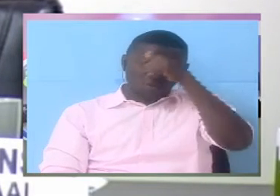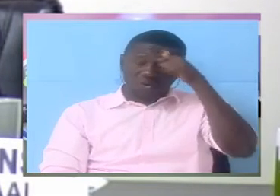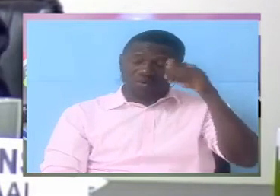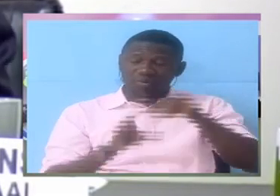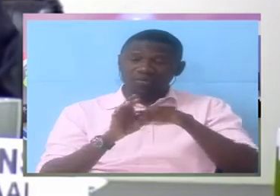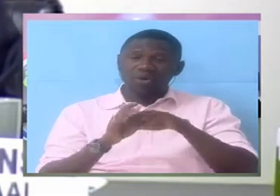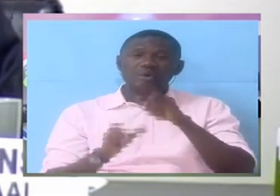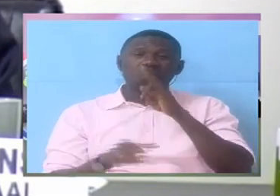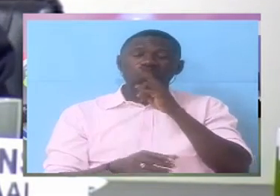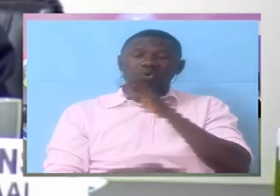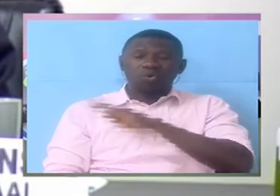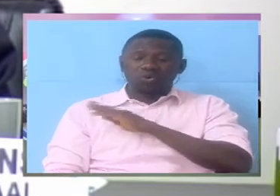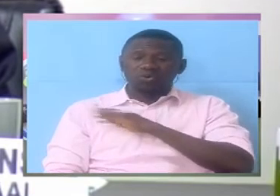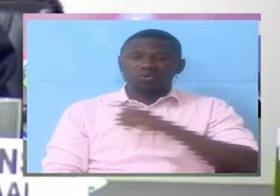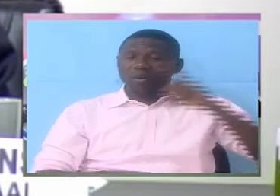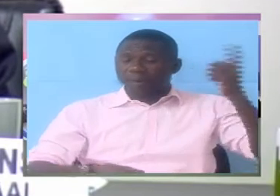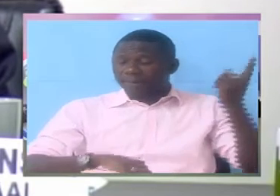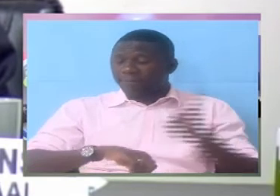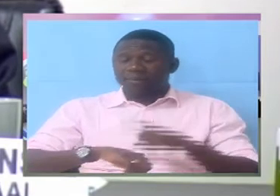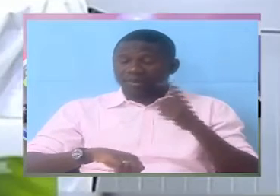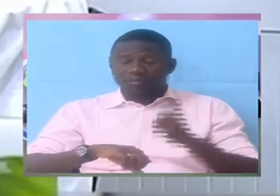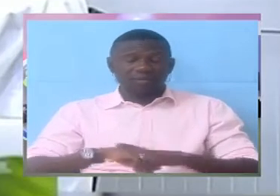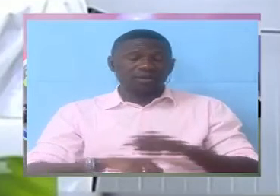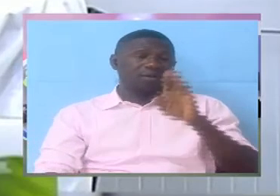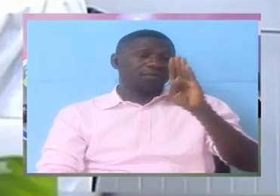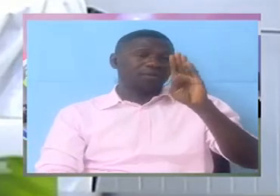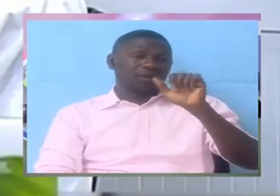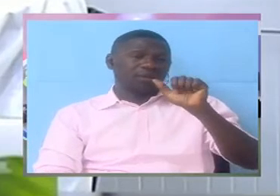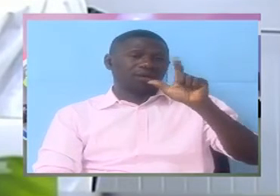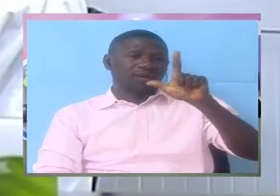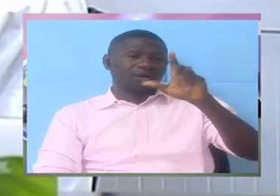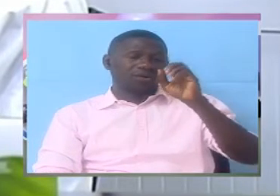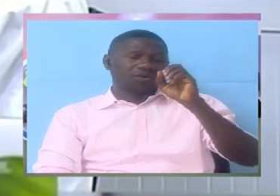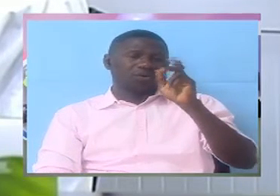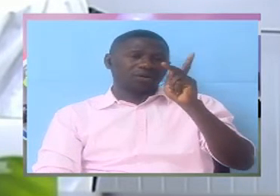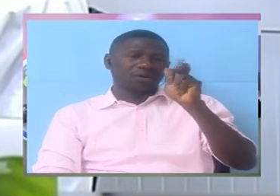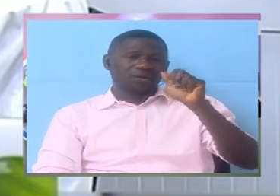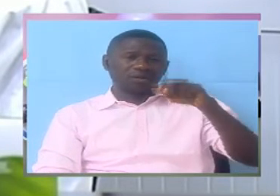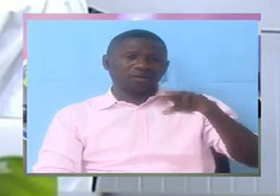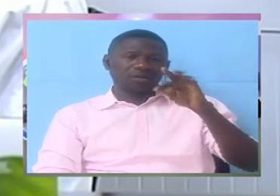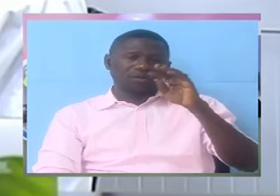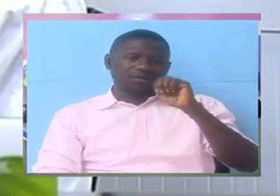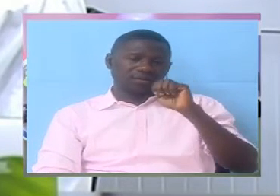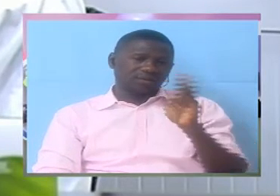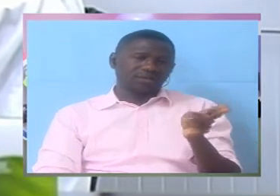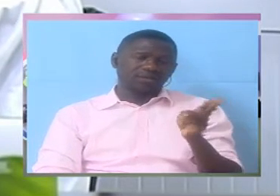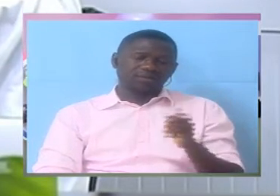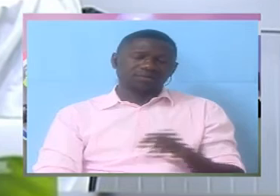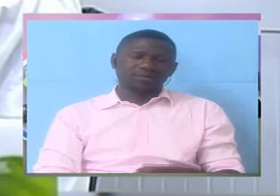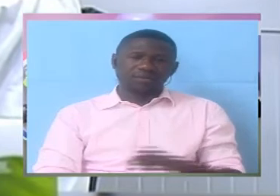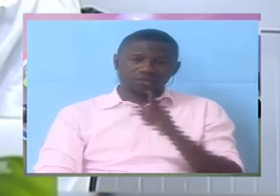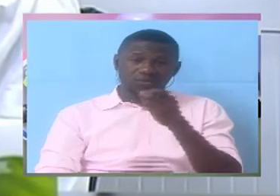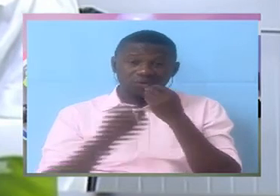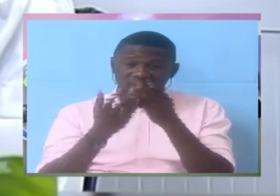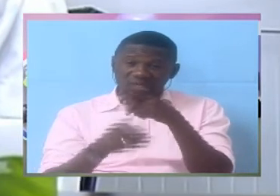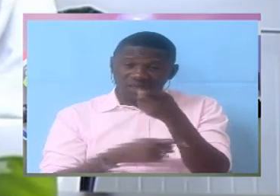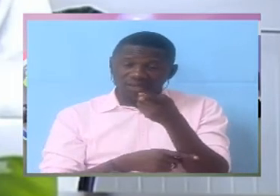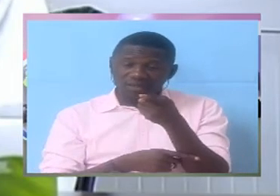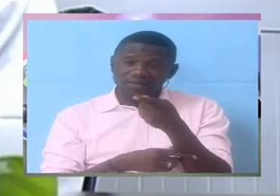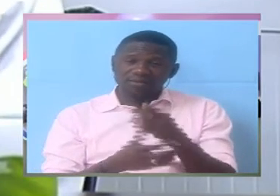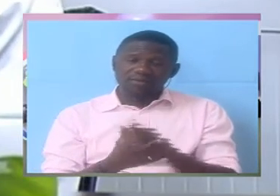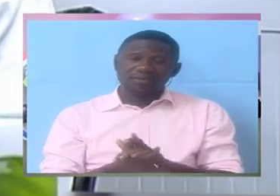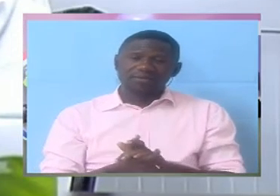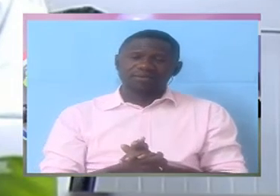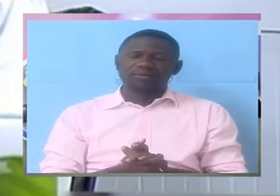Balo Kante. Didn't you say that? Ko ido nyolo inite wo alto le Balo Kante liba. Foy mo wale foba. Didn't you say that? Foy mo wale foba. You see, in